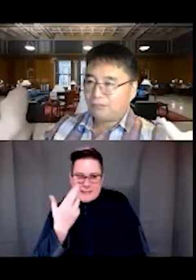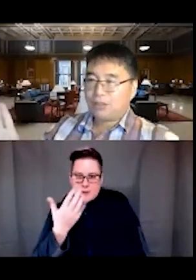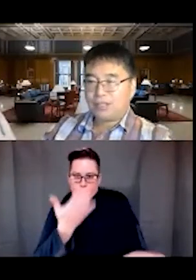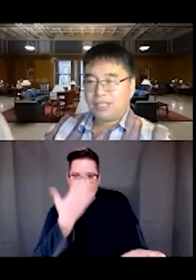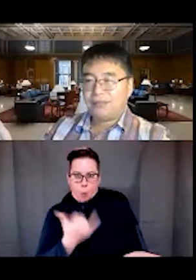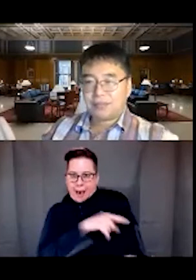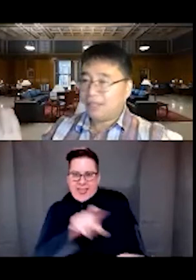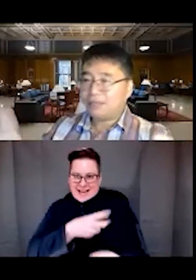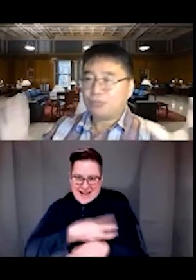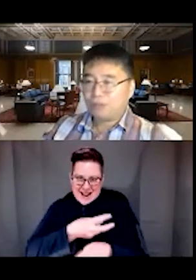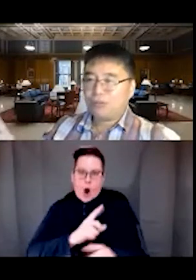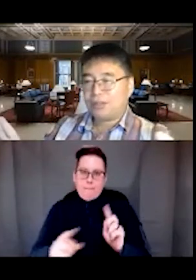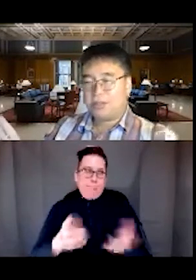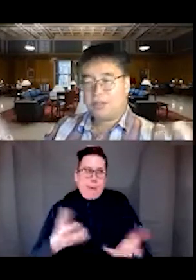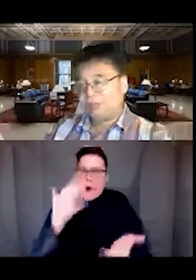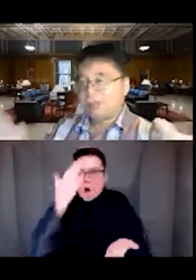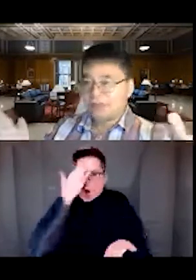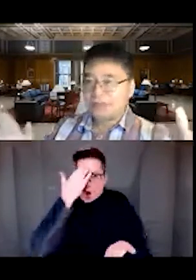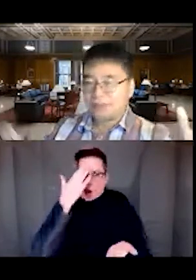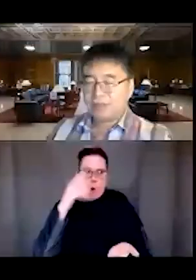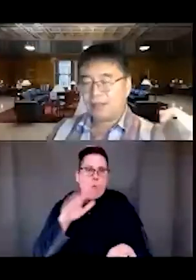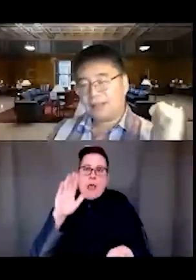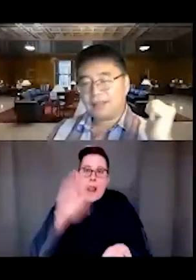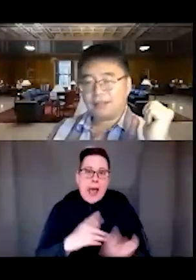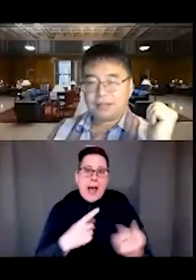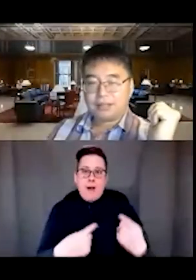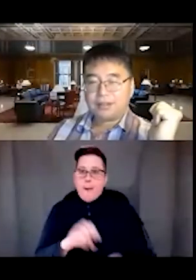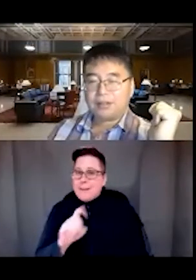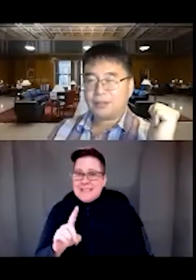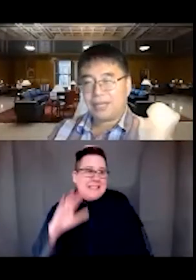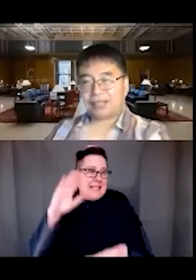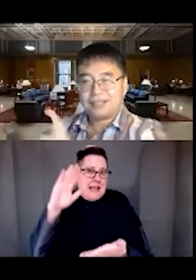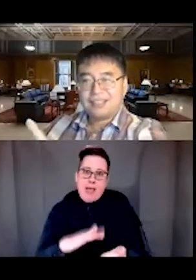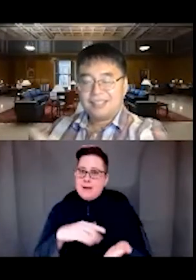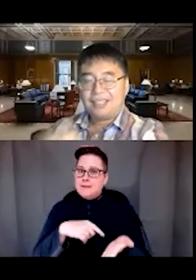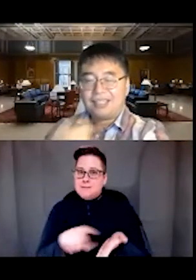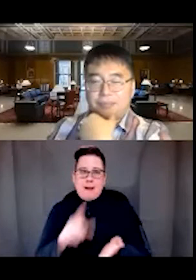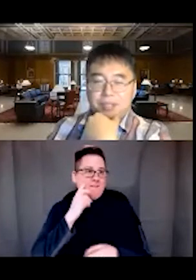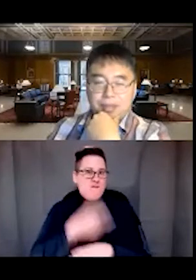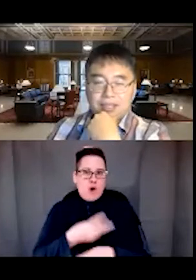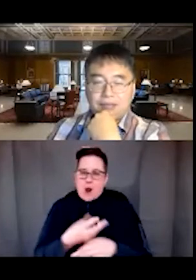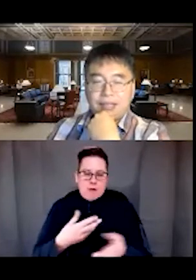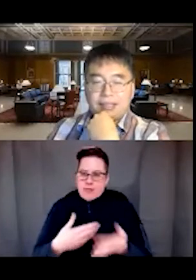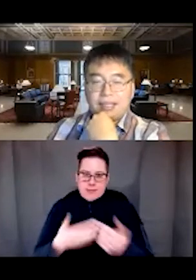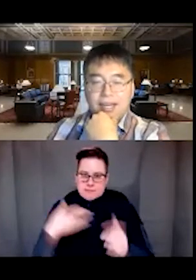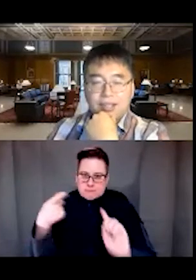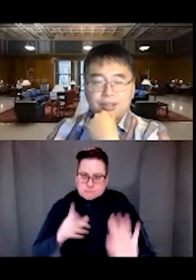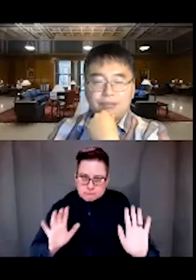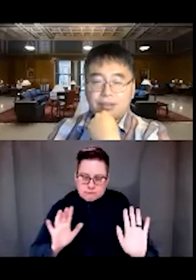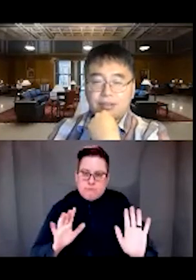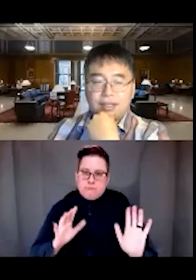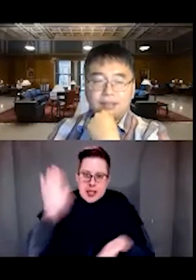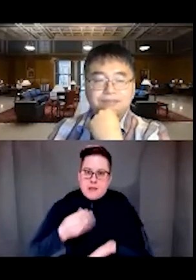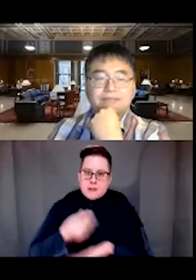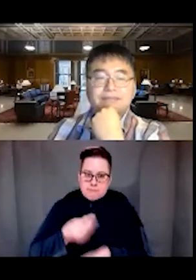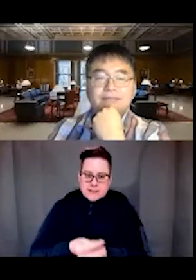one reduced ED visit means one reduced ED visit. That's what they're concerned about. So that's the perspective that I took for